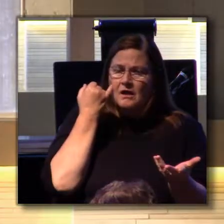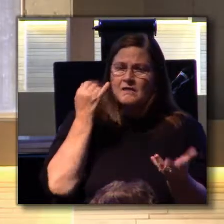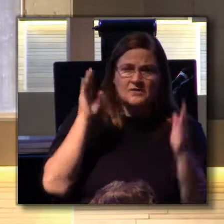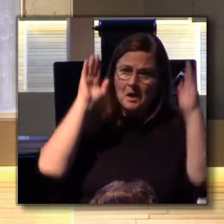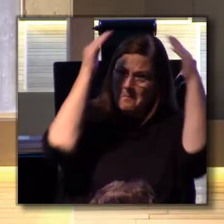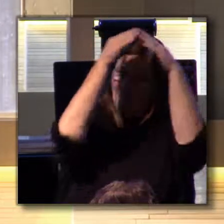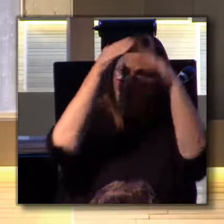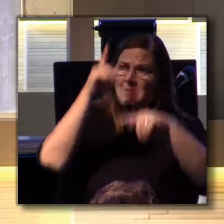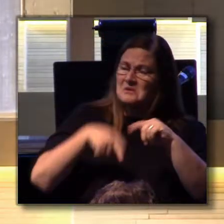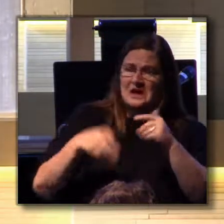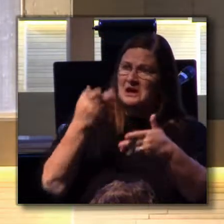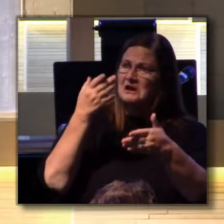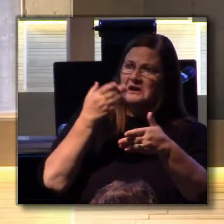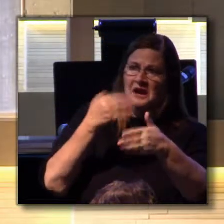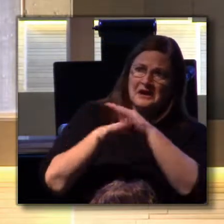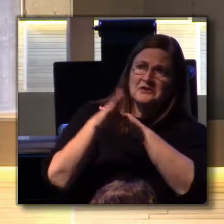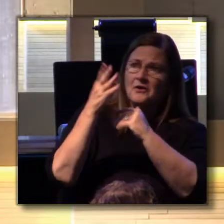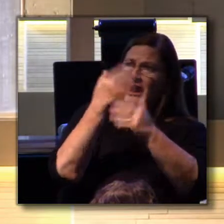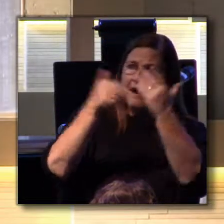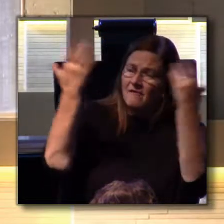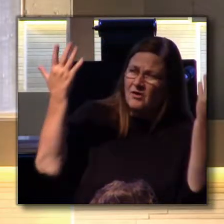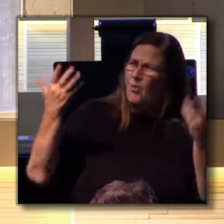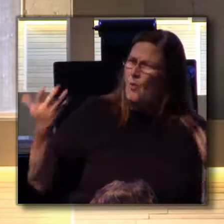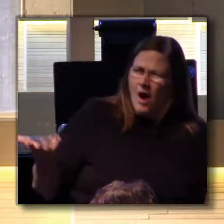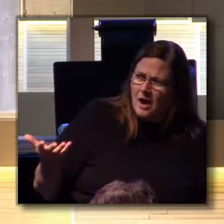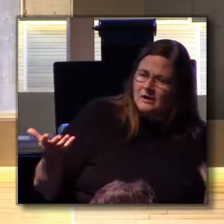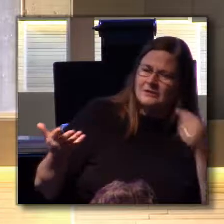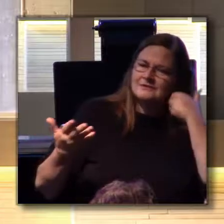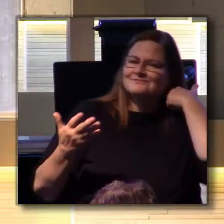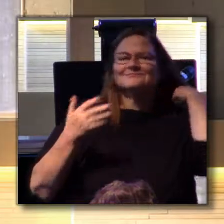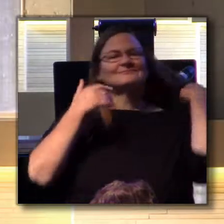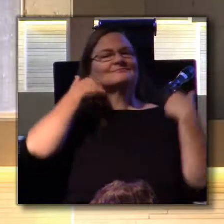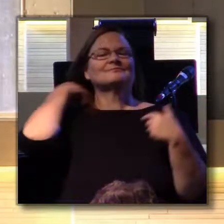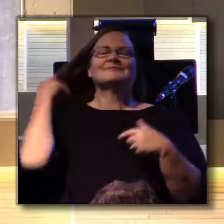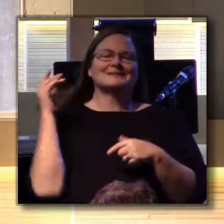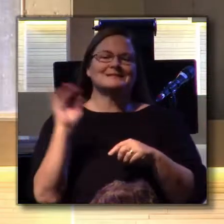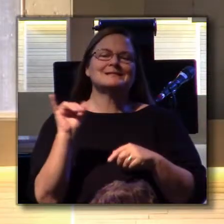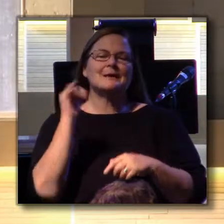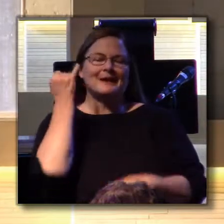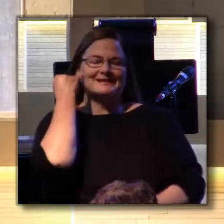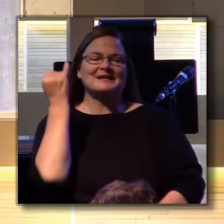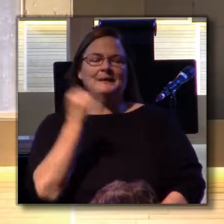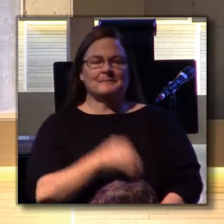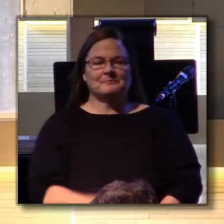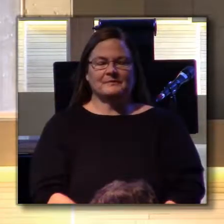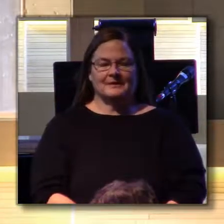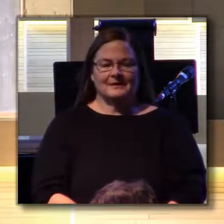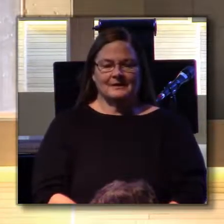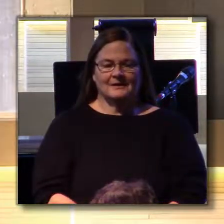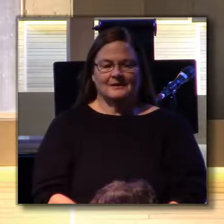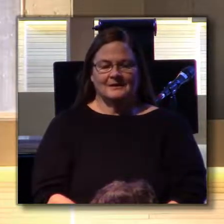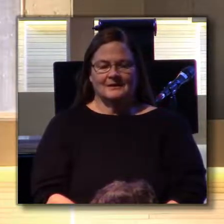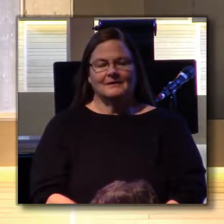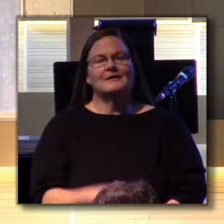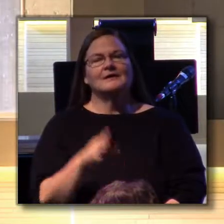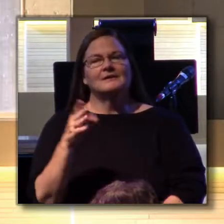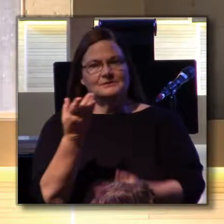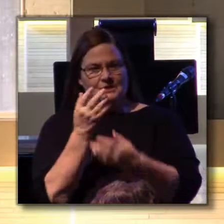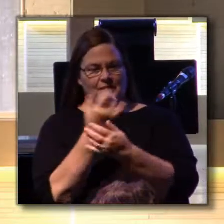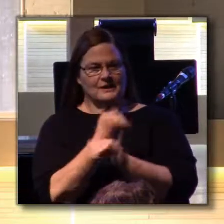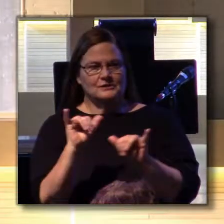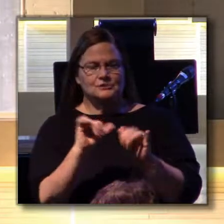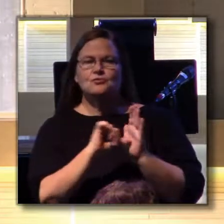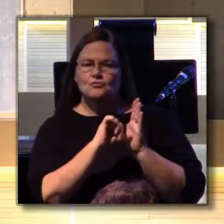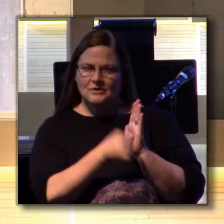What? And then he reinforces it after he sees the shock on their faces, right? They were